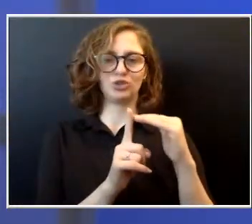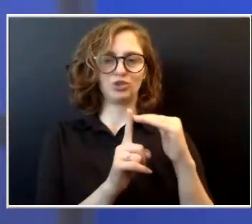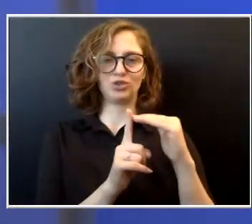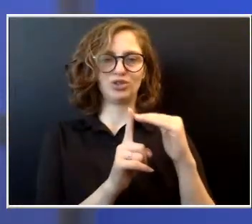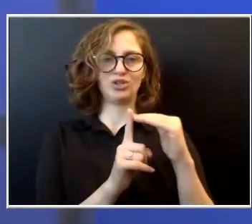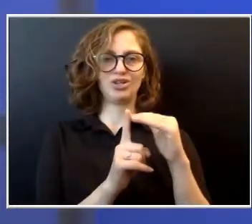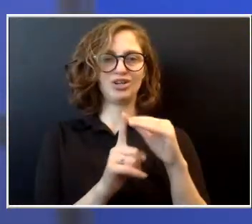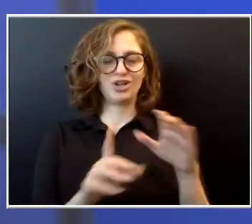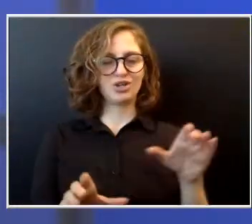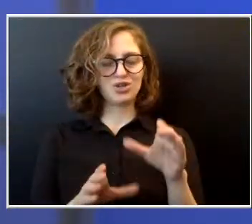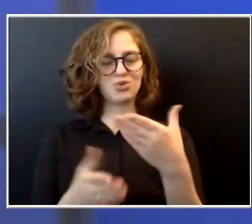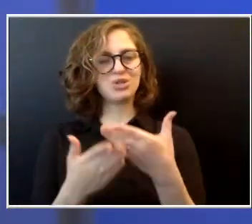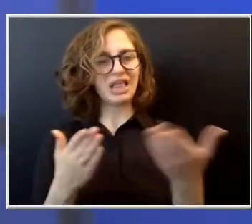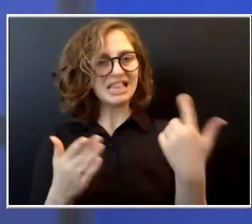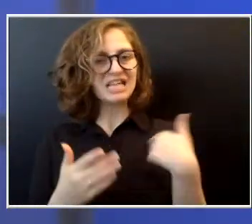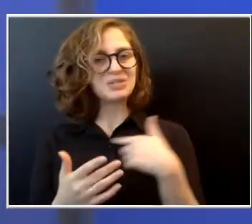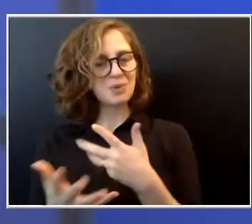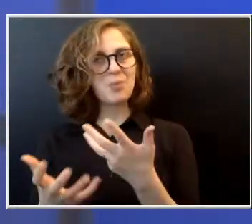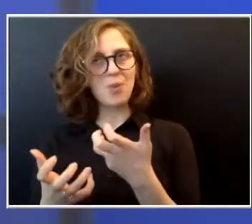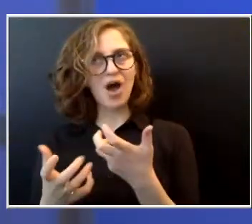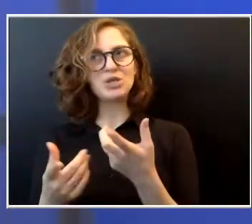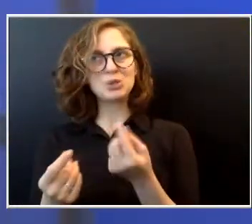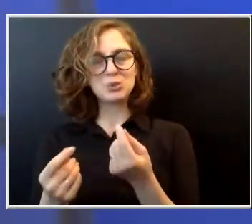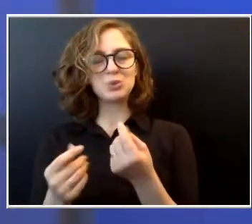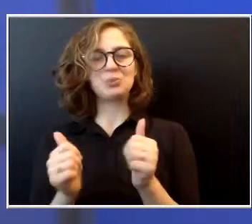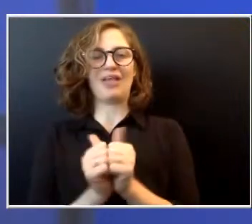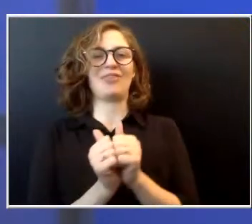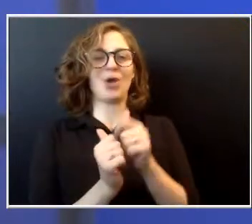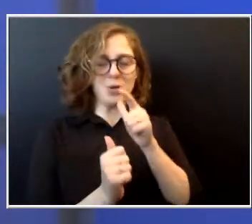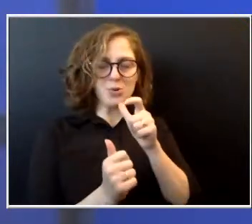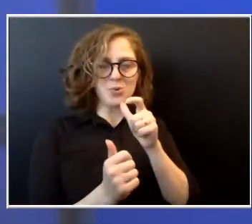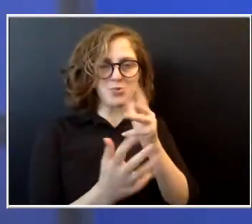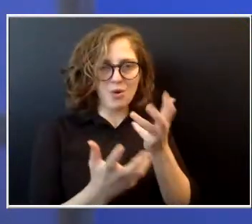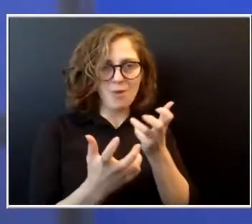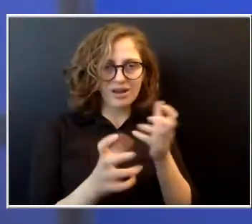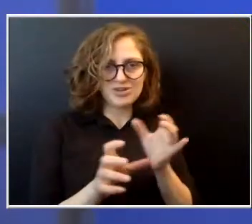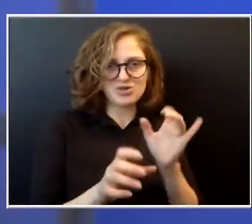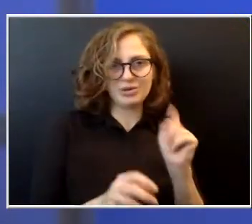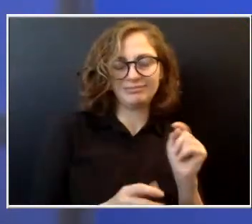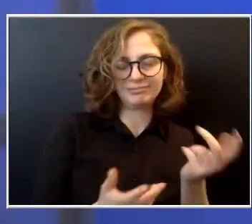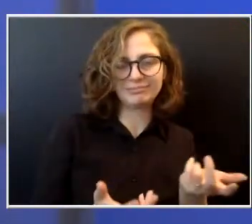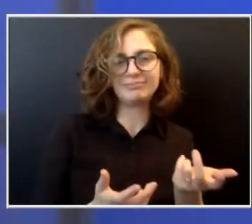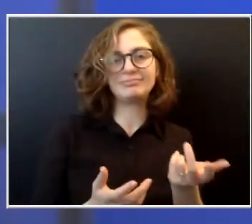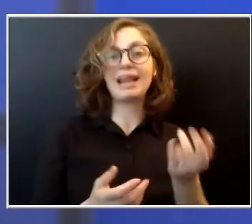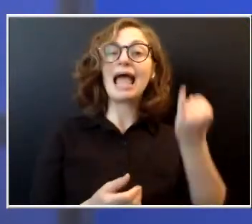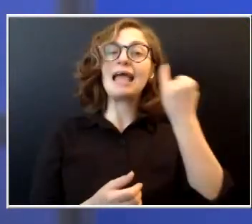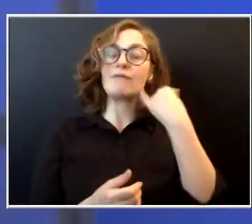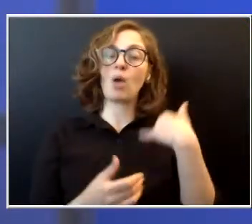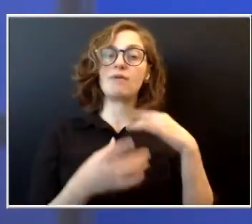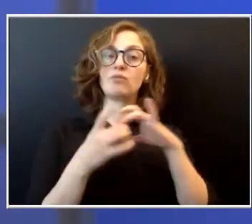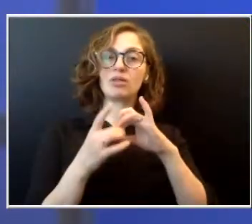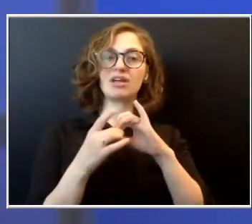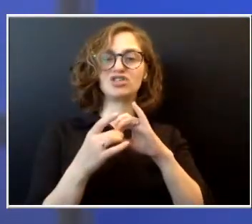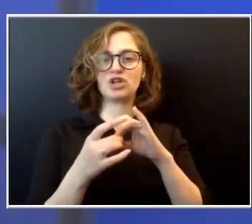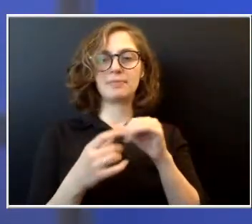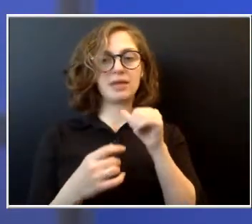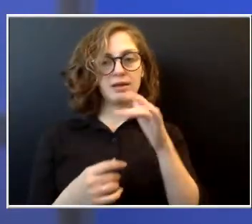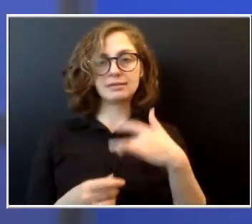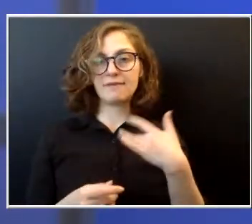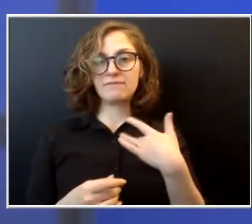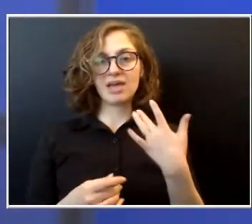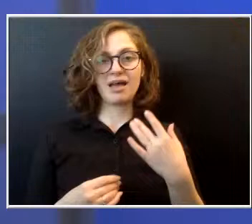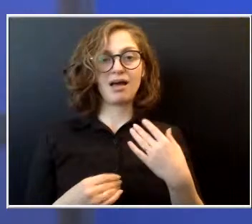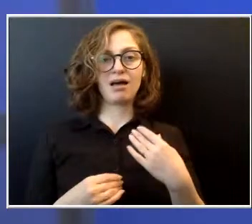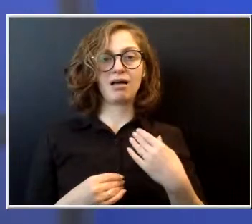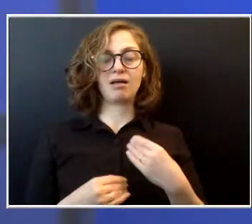with the people that we want to do it with. And if you're in a relationship that isn't fulfilling you, that you kind of wake up today, you've